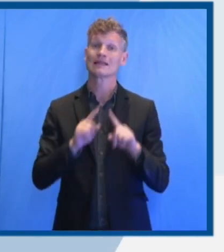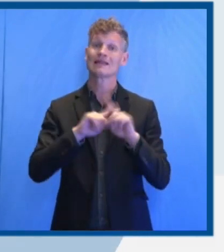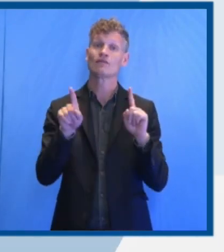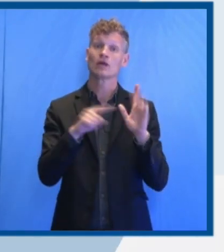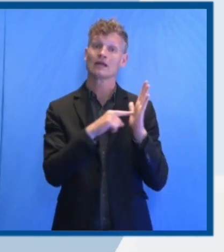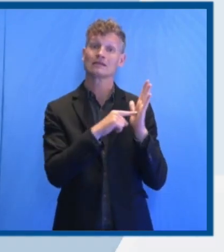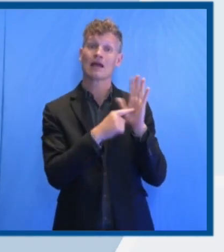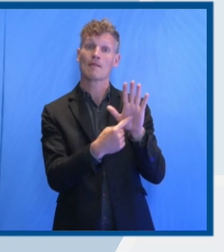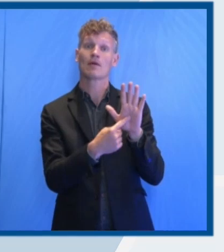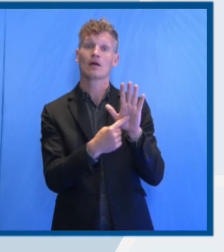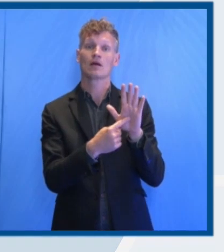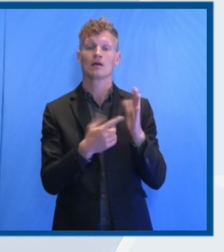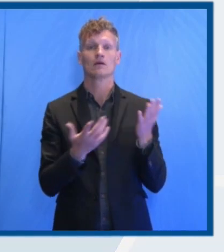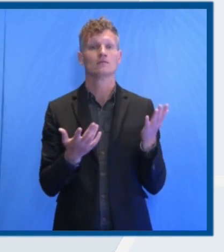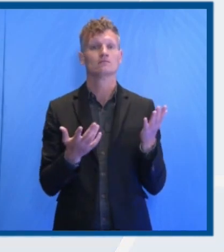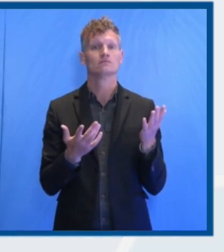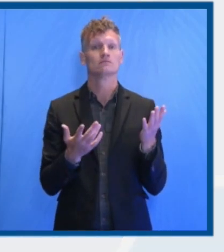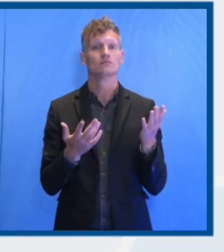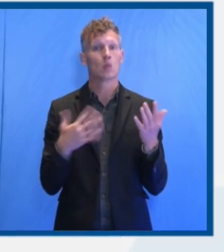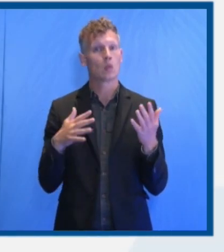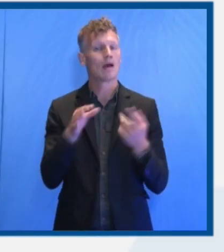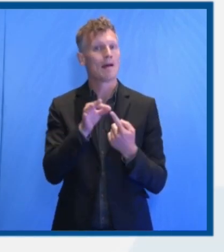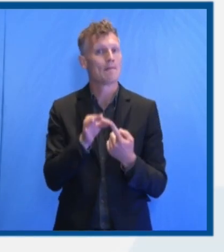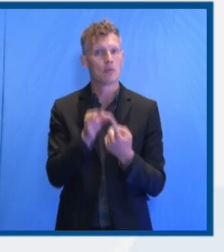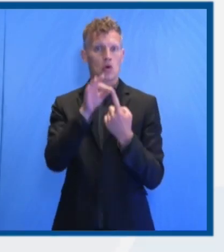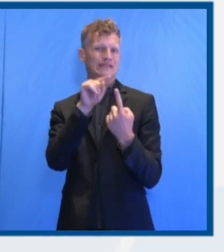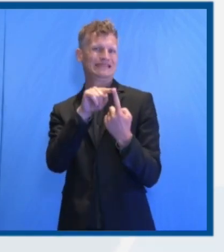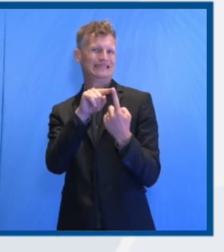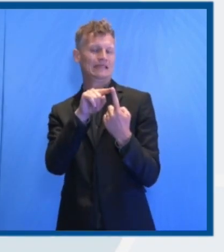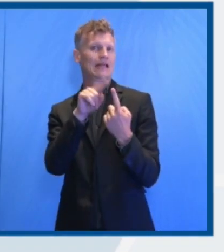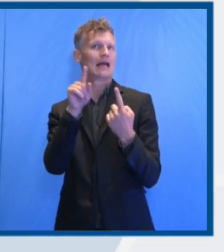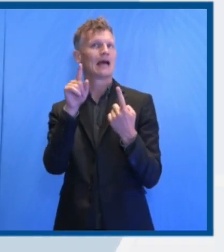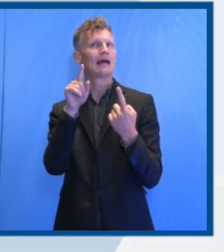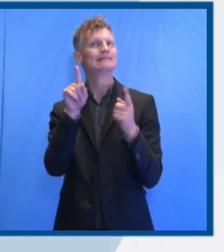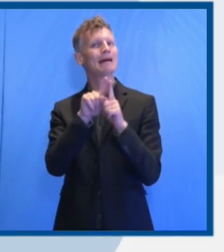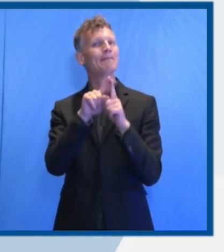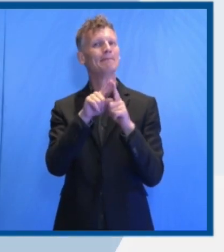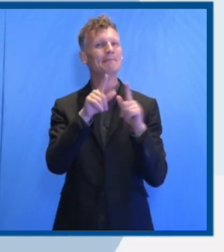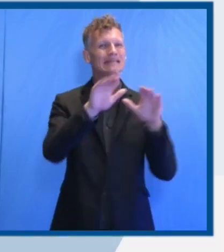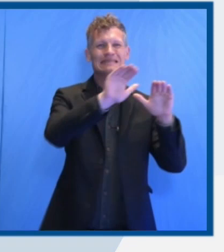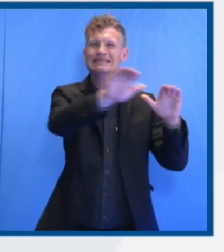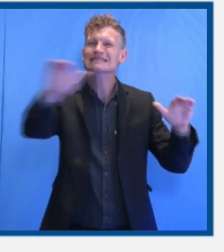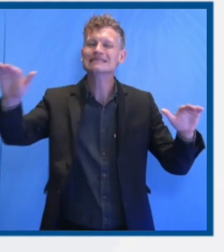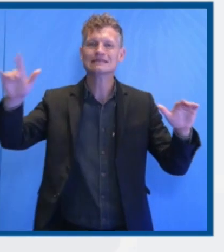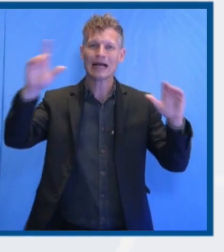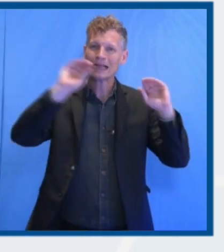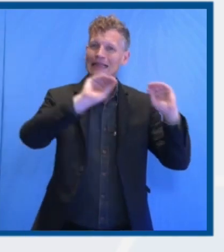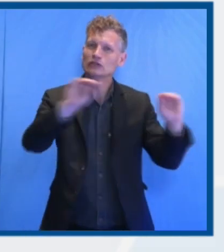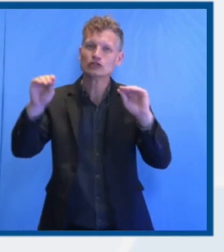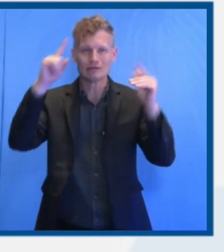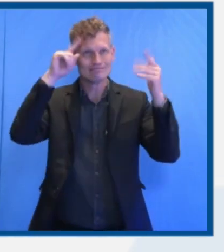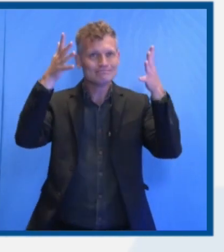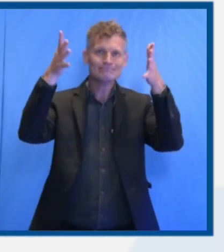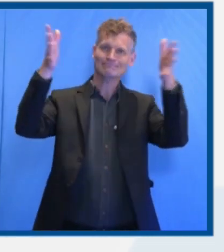the element of expanding knowledge and awareness of how nature-based solutions